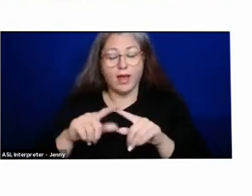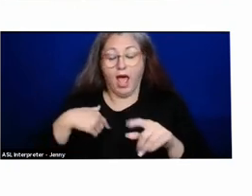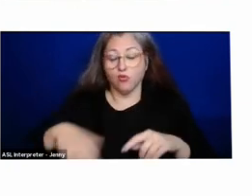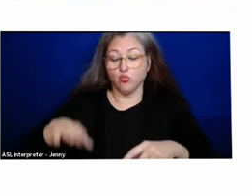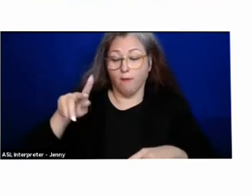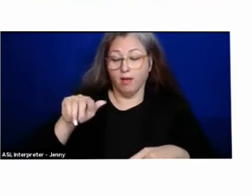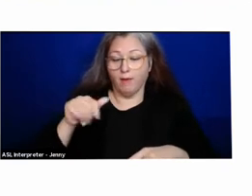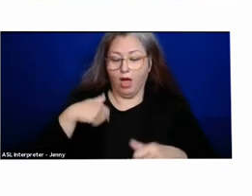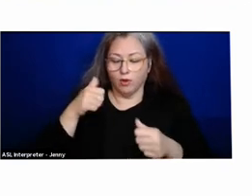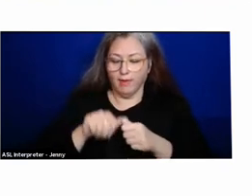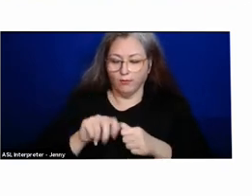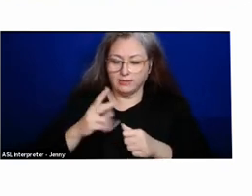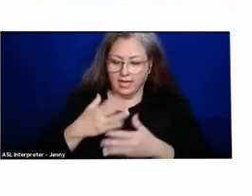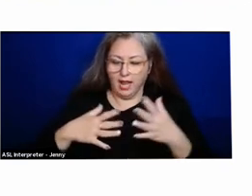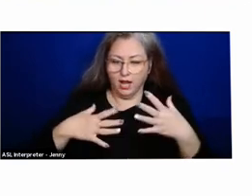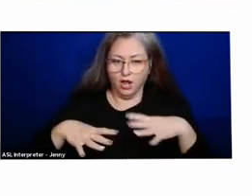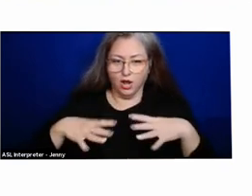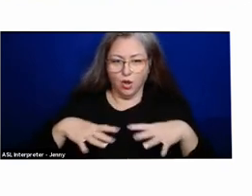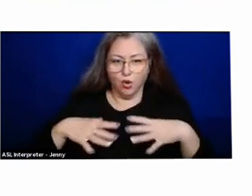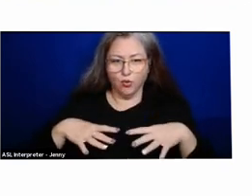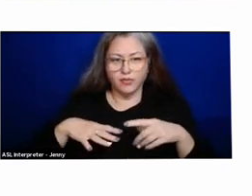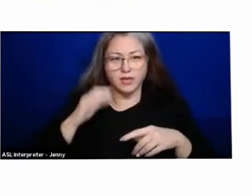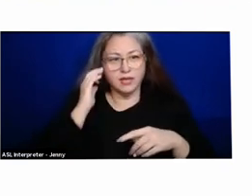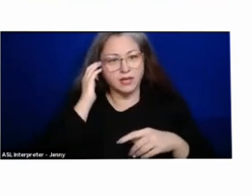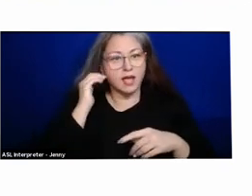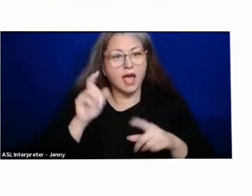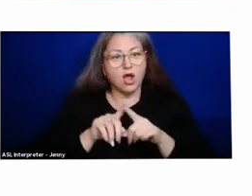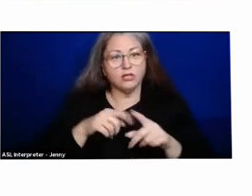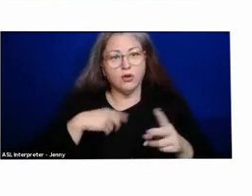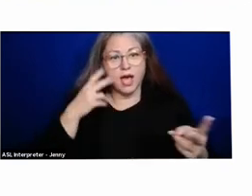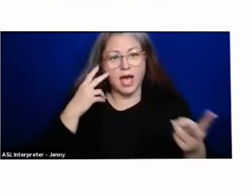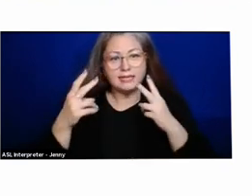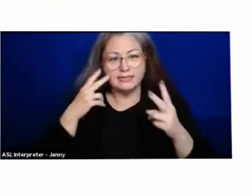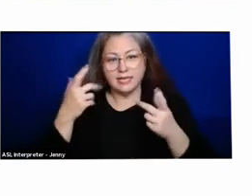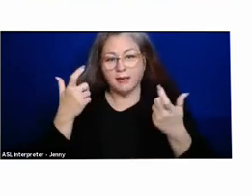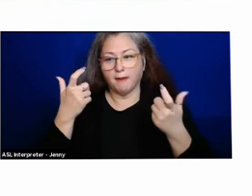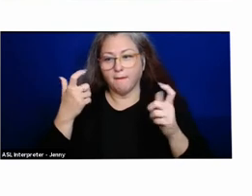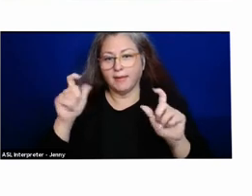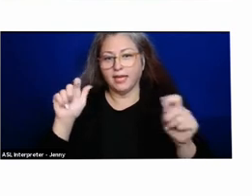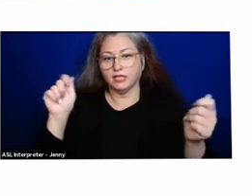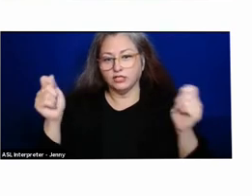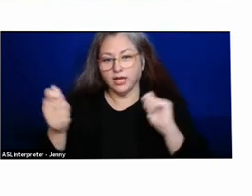wearing secondhand clothes and cotton is nowhere to be seen, I also see how drastically the quality of life